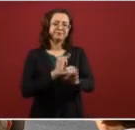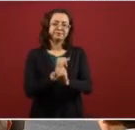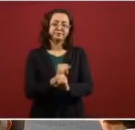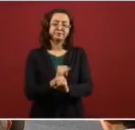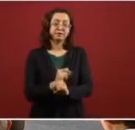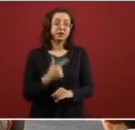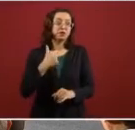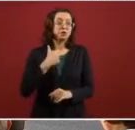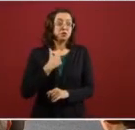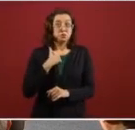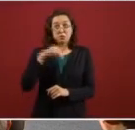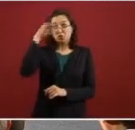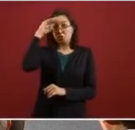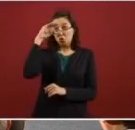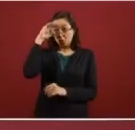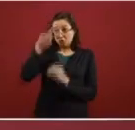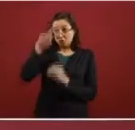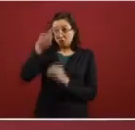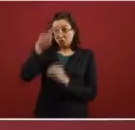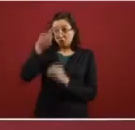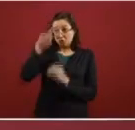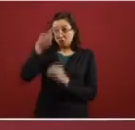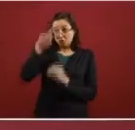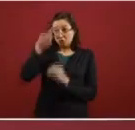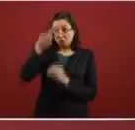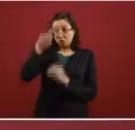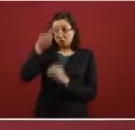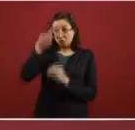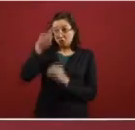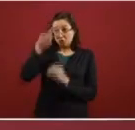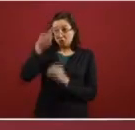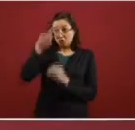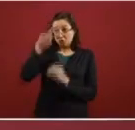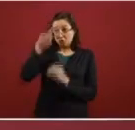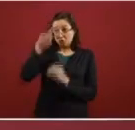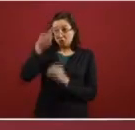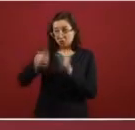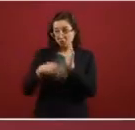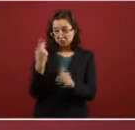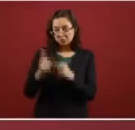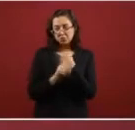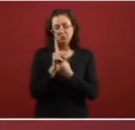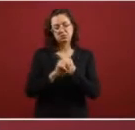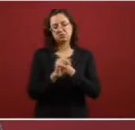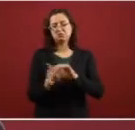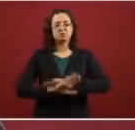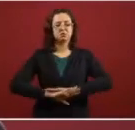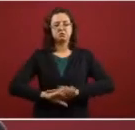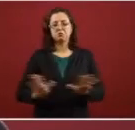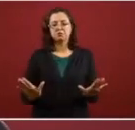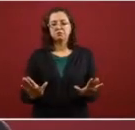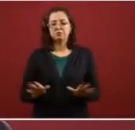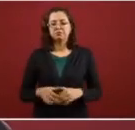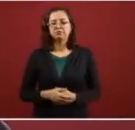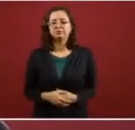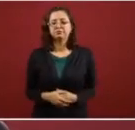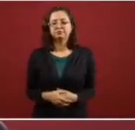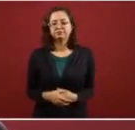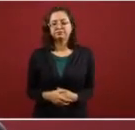yo más contratiempos. So I would not expect any more delays. Es